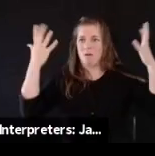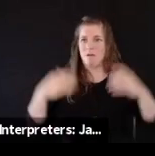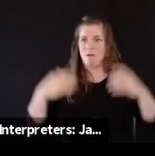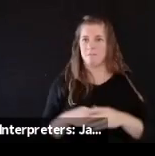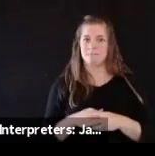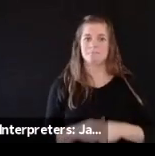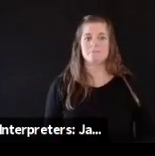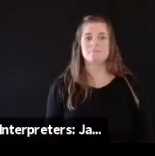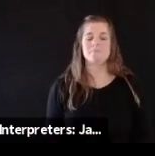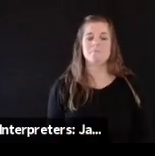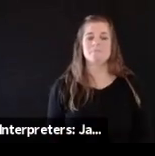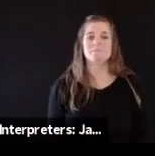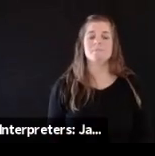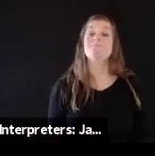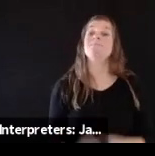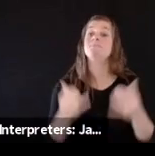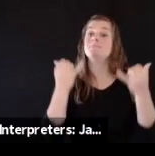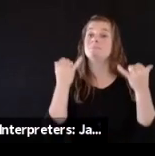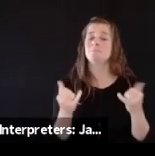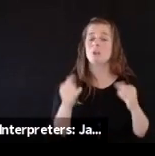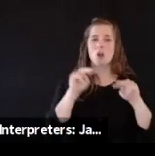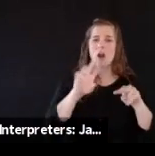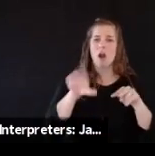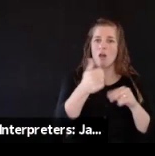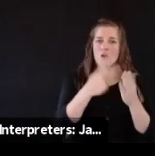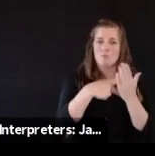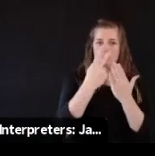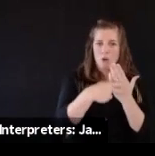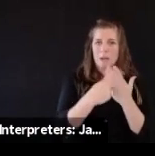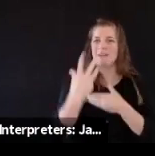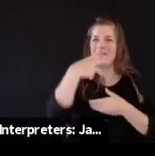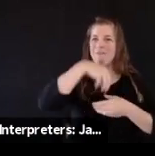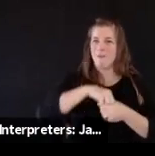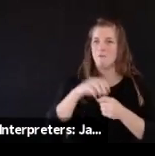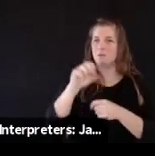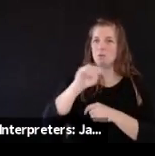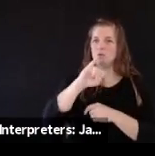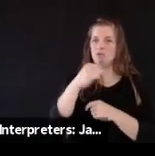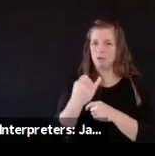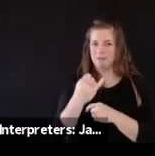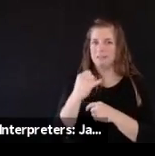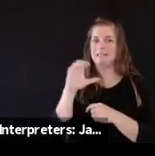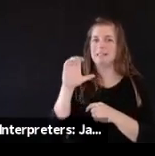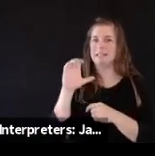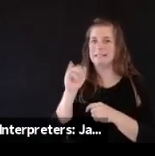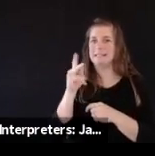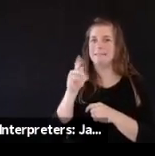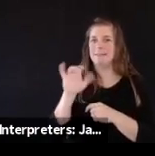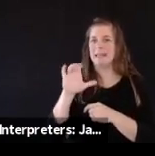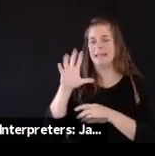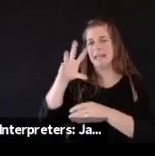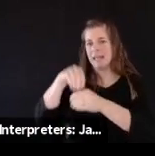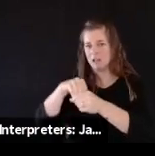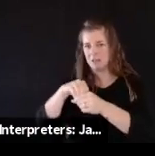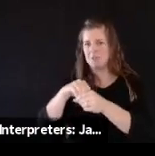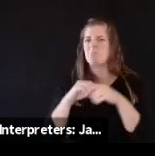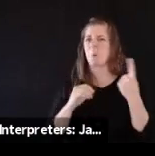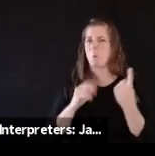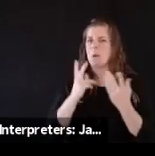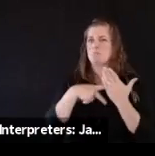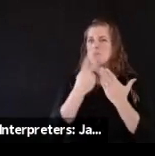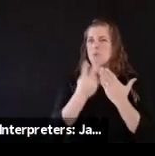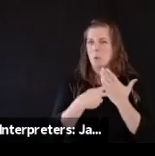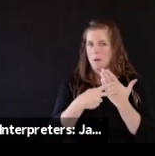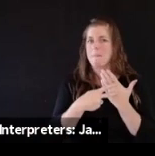a moment to look at programs that have incorporated tenets of social justice and civic engagement in their current efforts. I'll use one of the examples